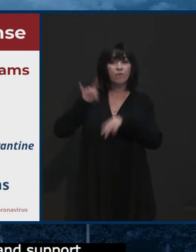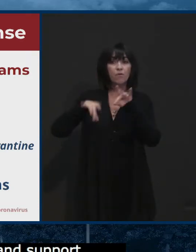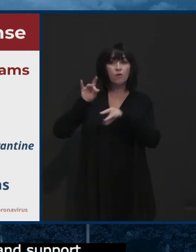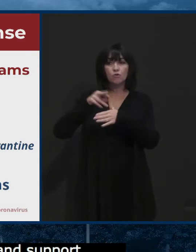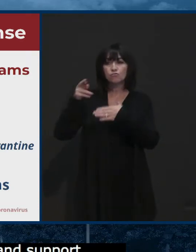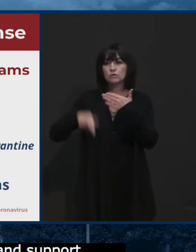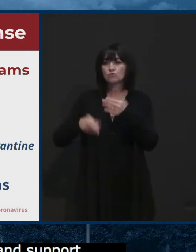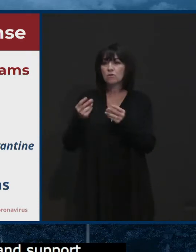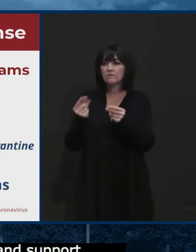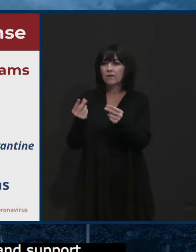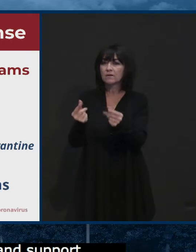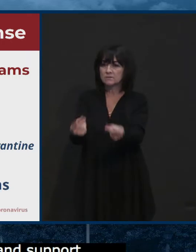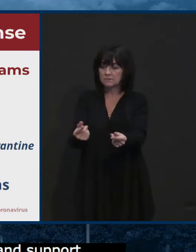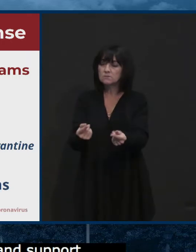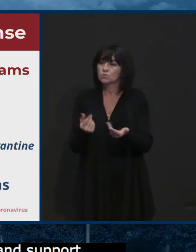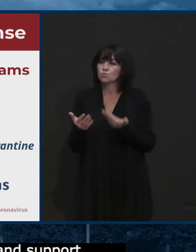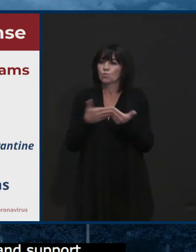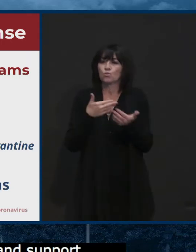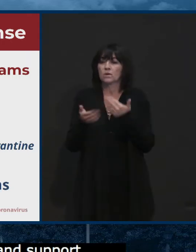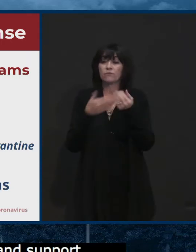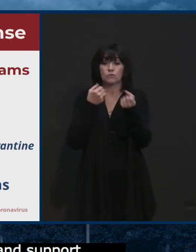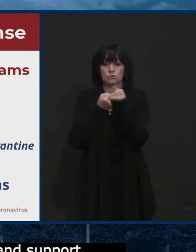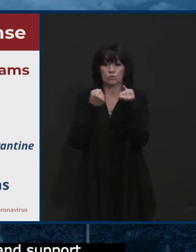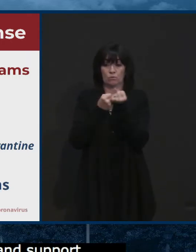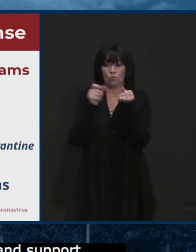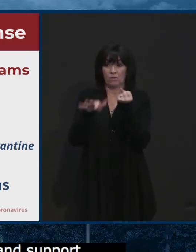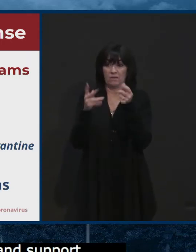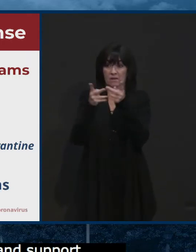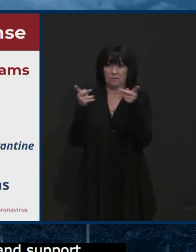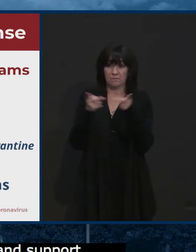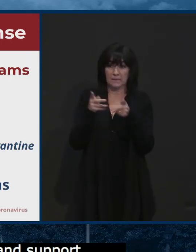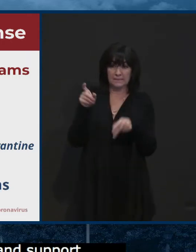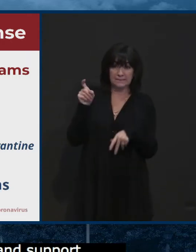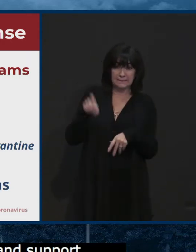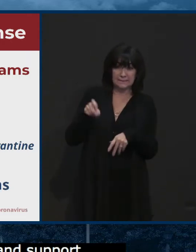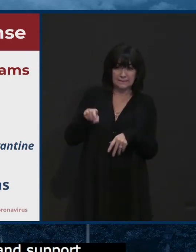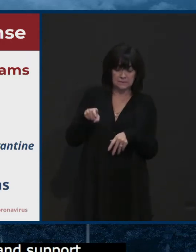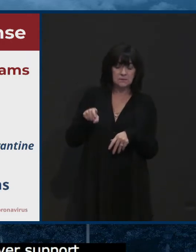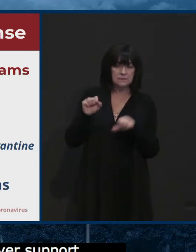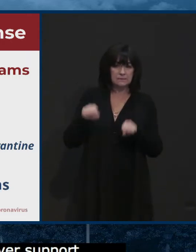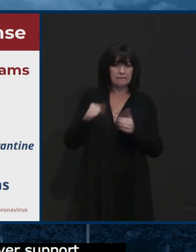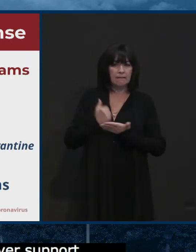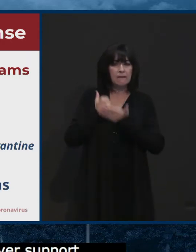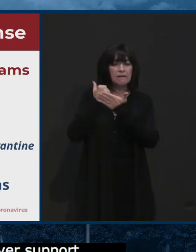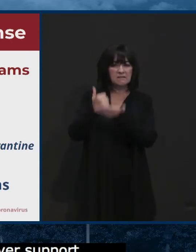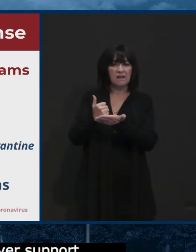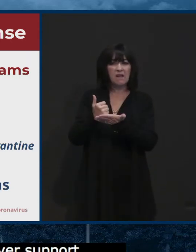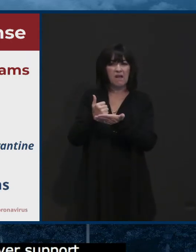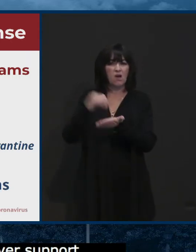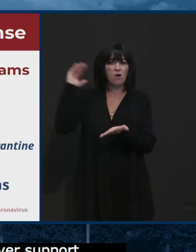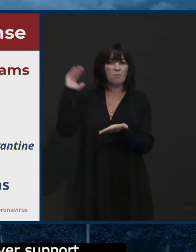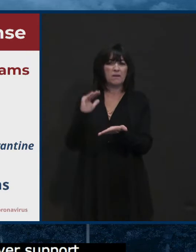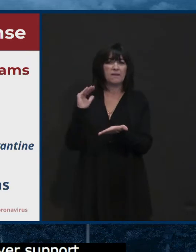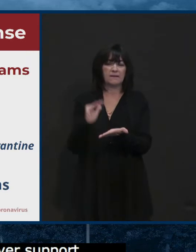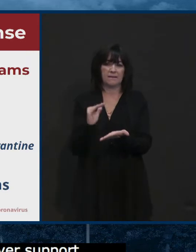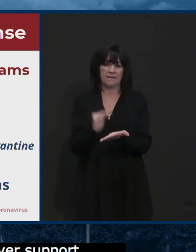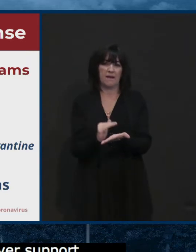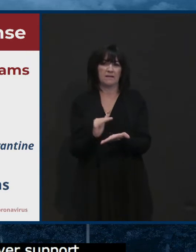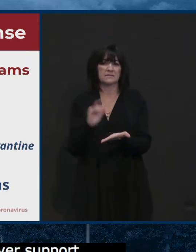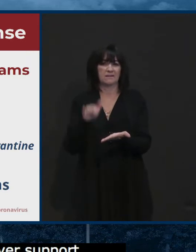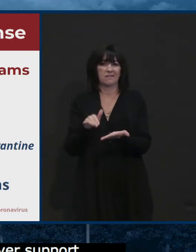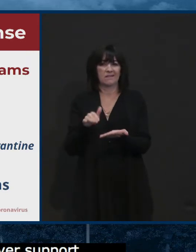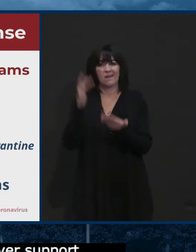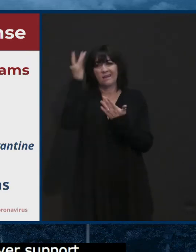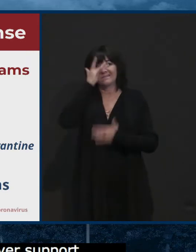provide whatever support these facilities need to control spread of infection in these facilities. Also, we're